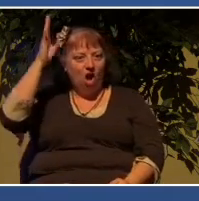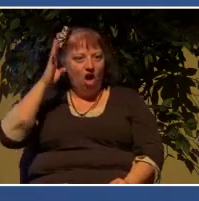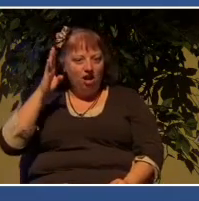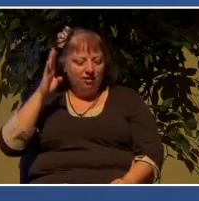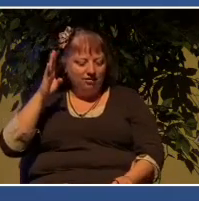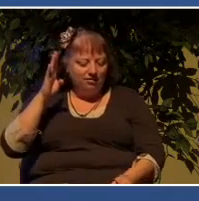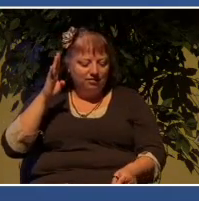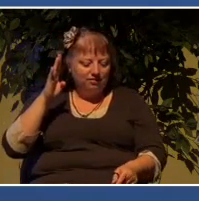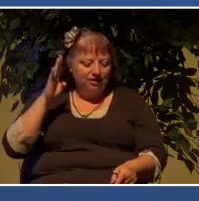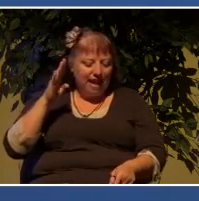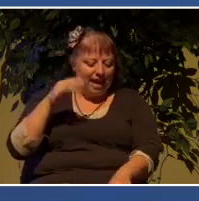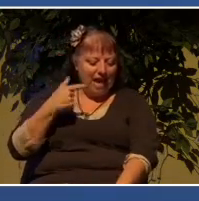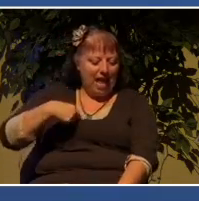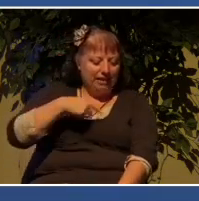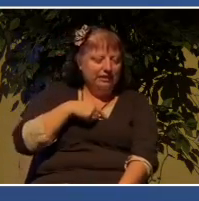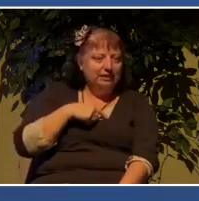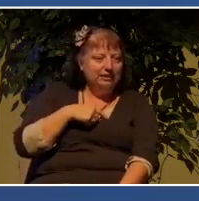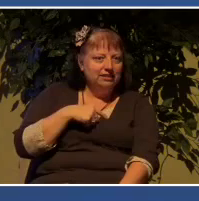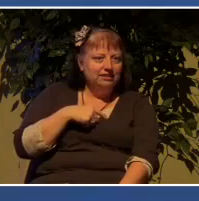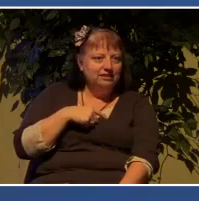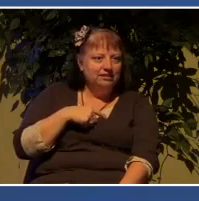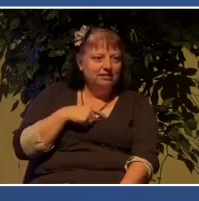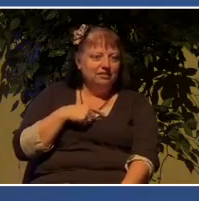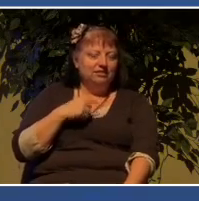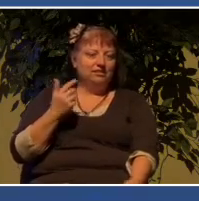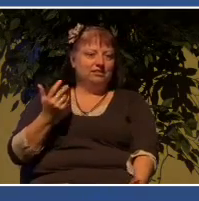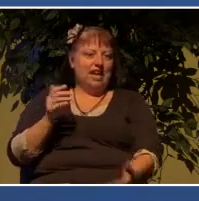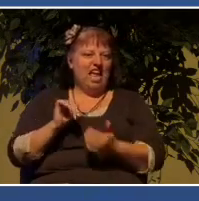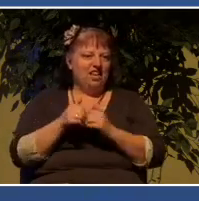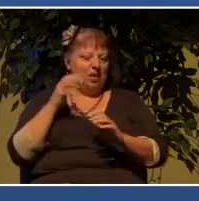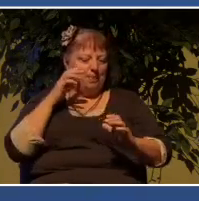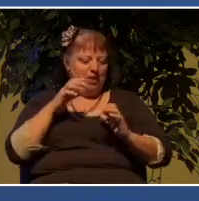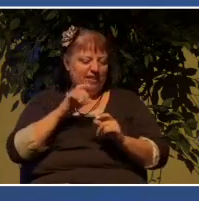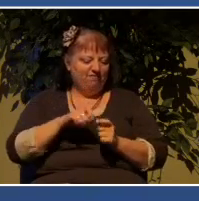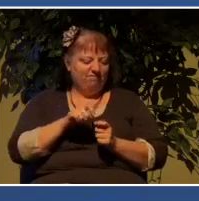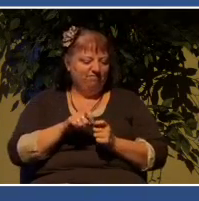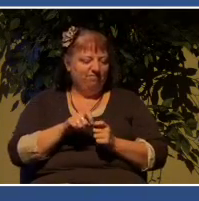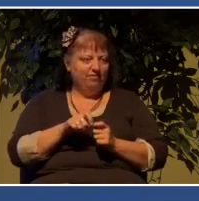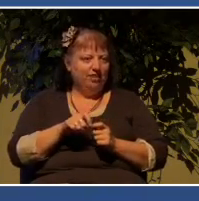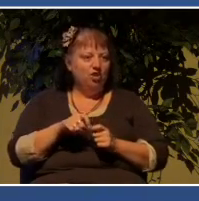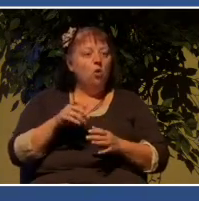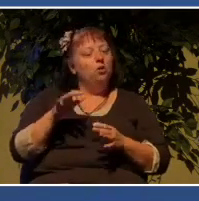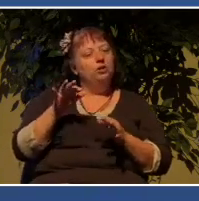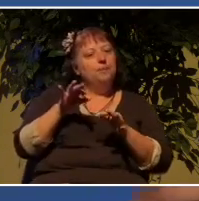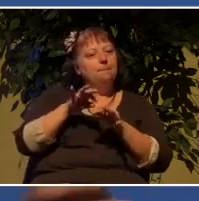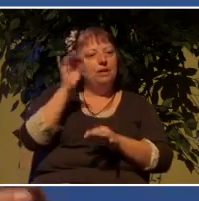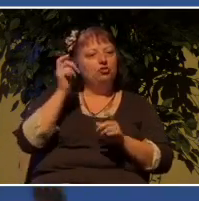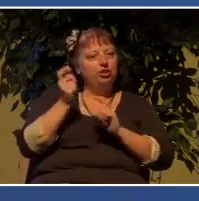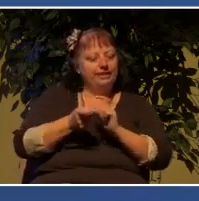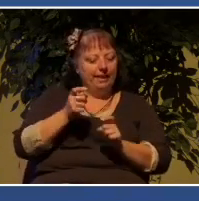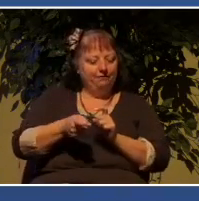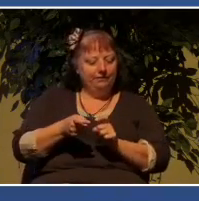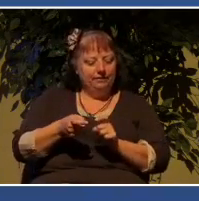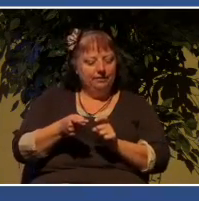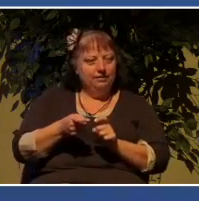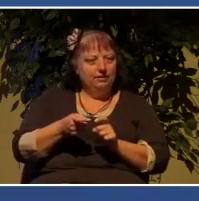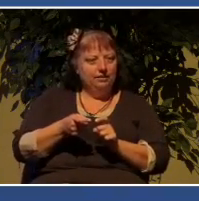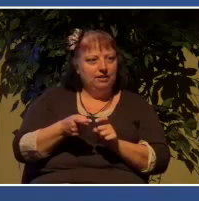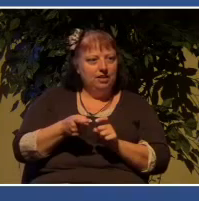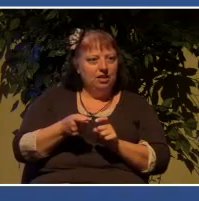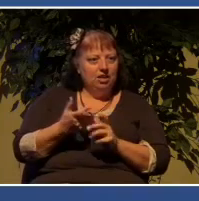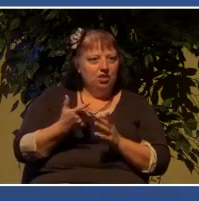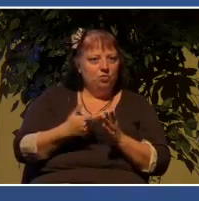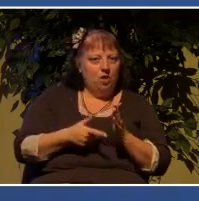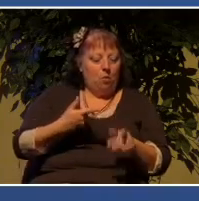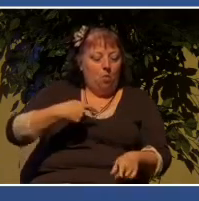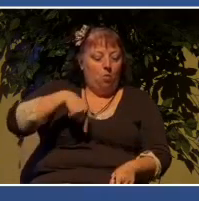his presence and you know that you know that you know. So spiritual gifts cease in the age to come. I